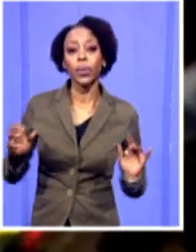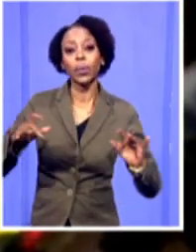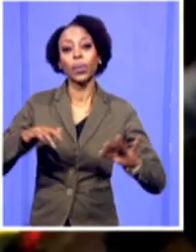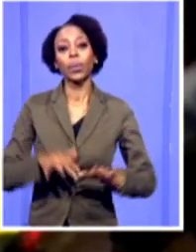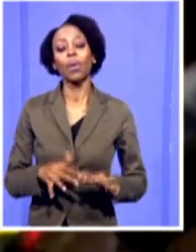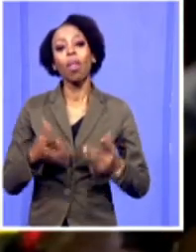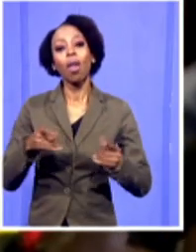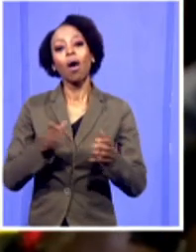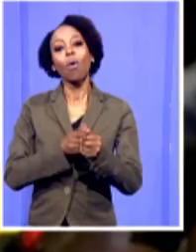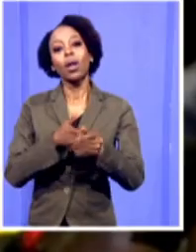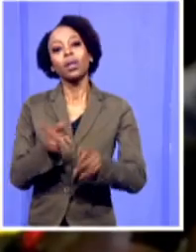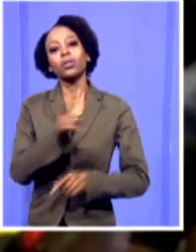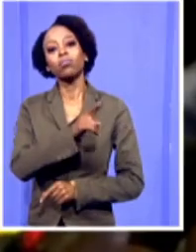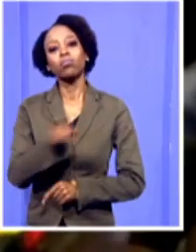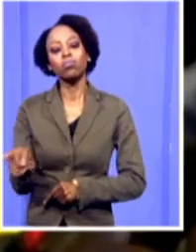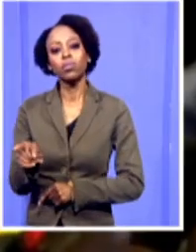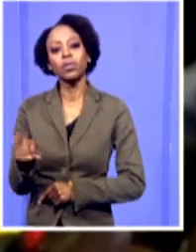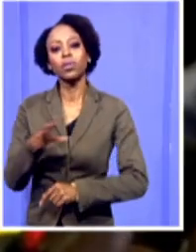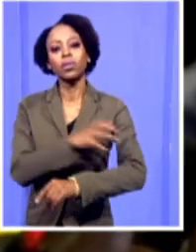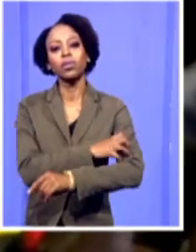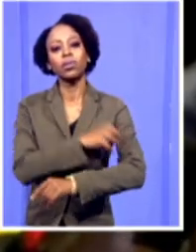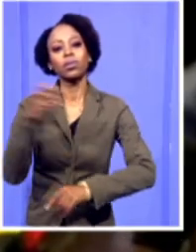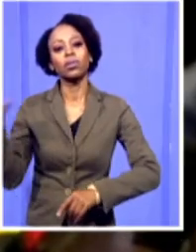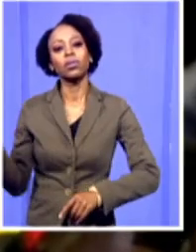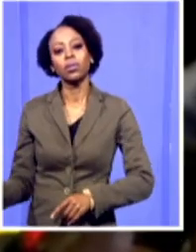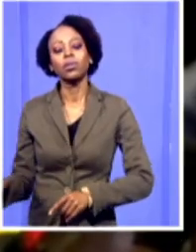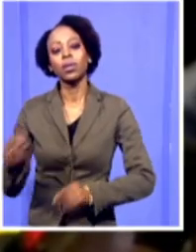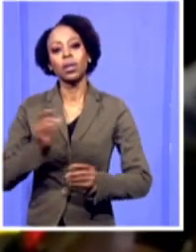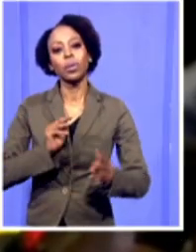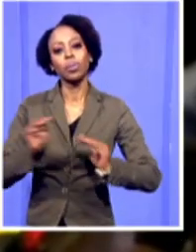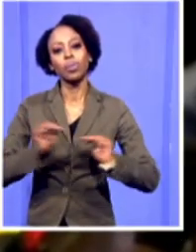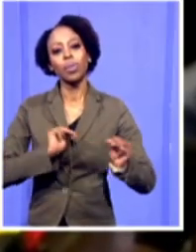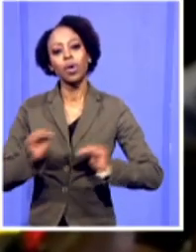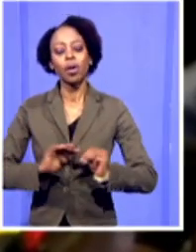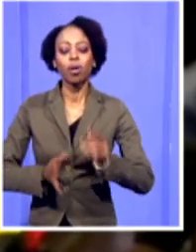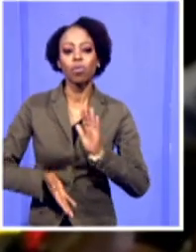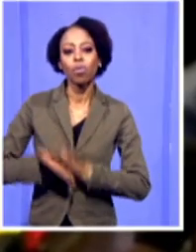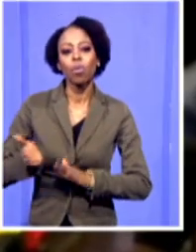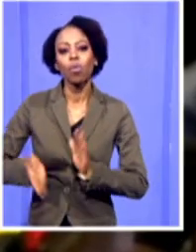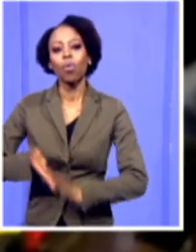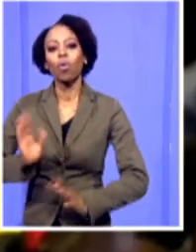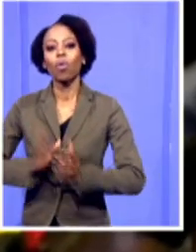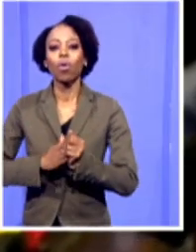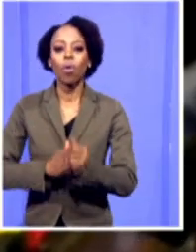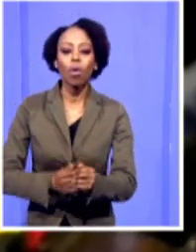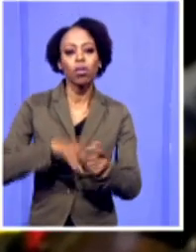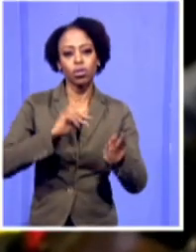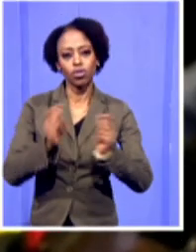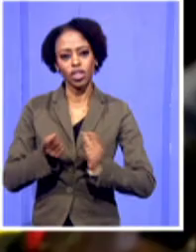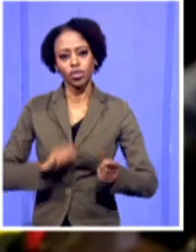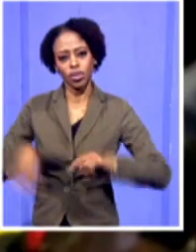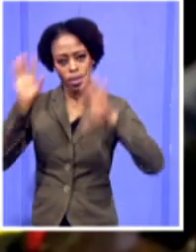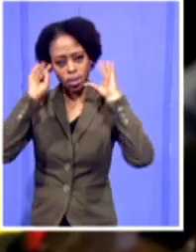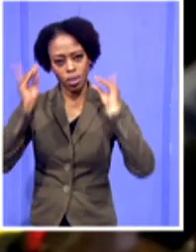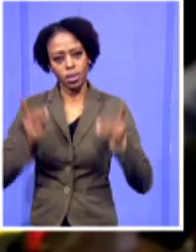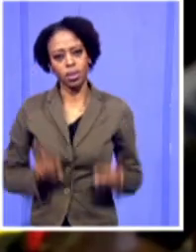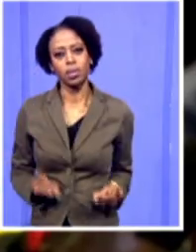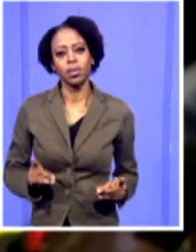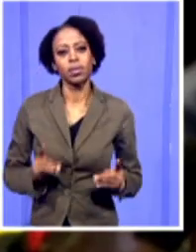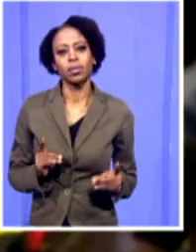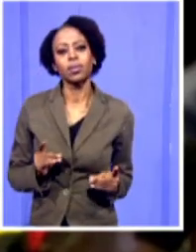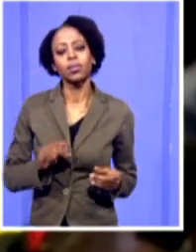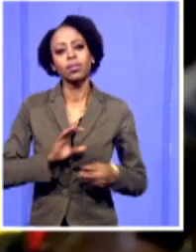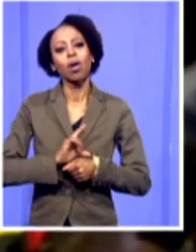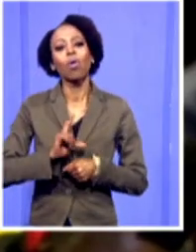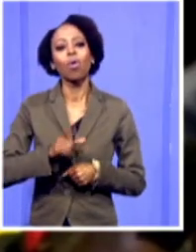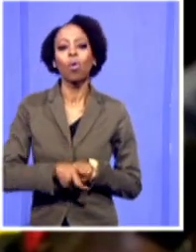leadership of its mandate to run, guide, make tactical decisions to run the